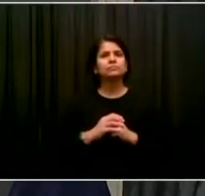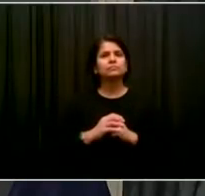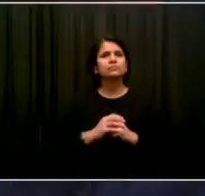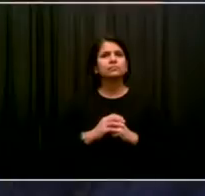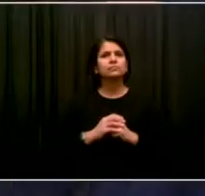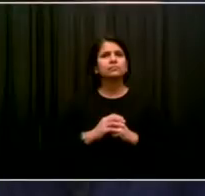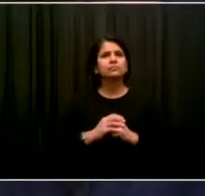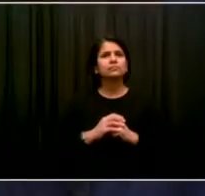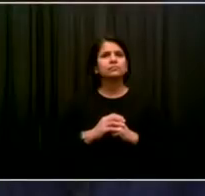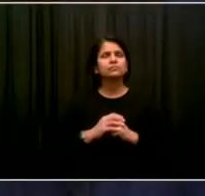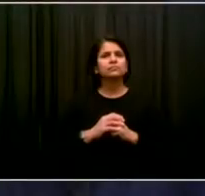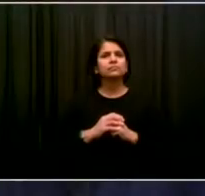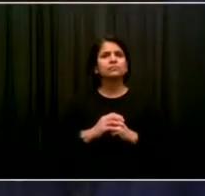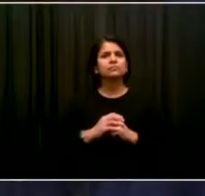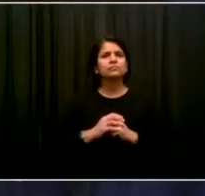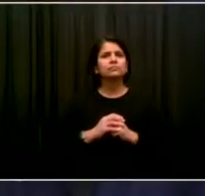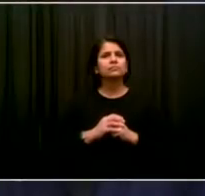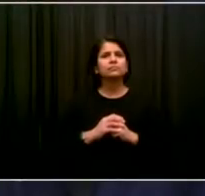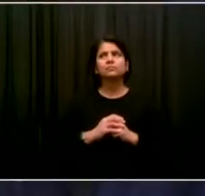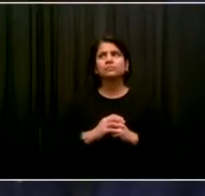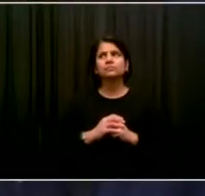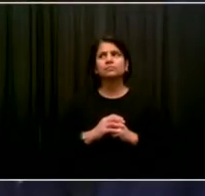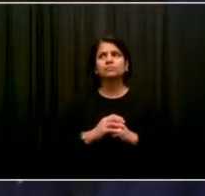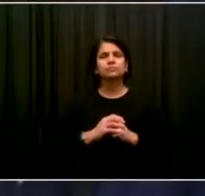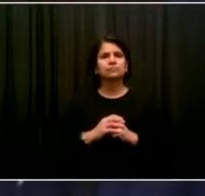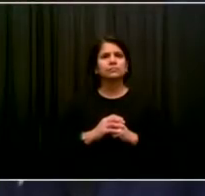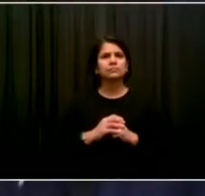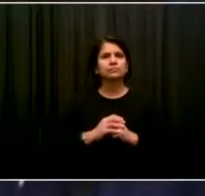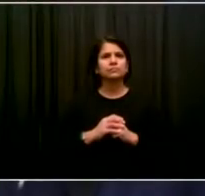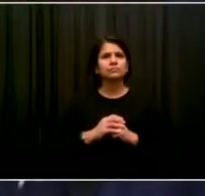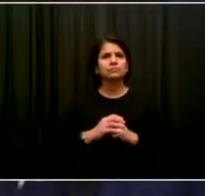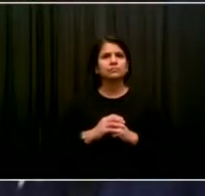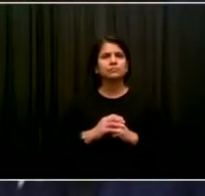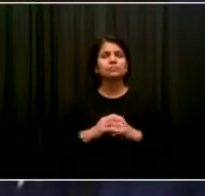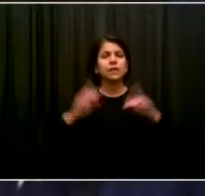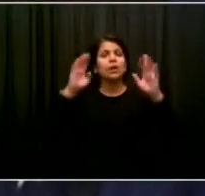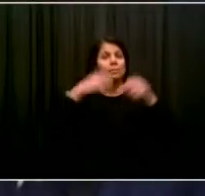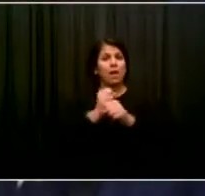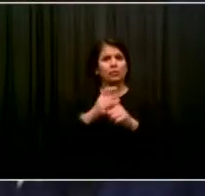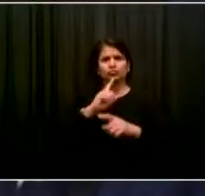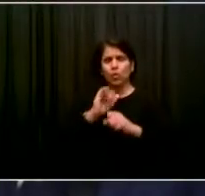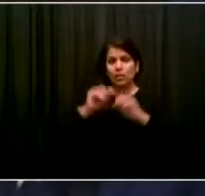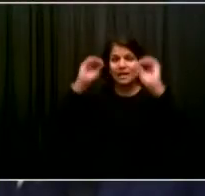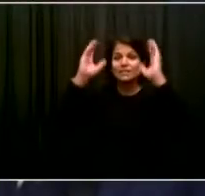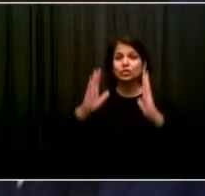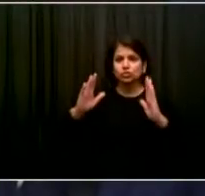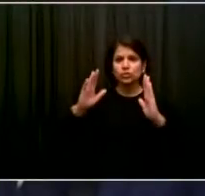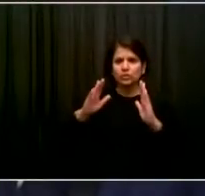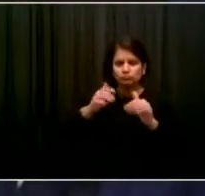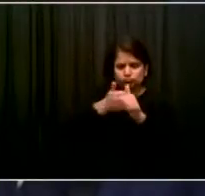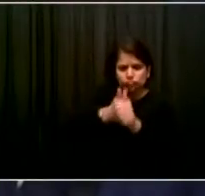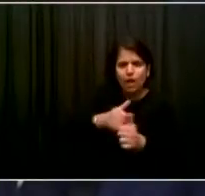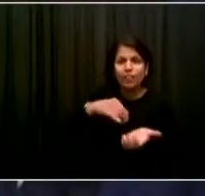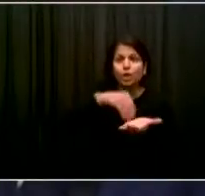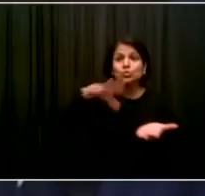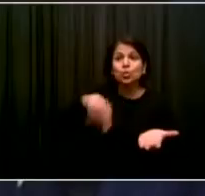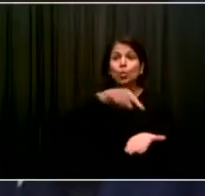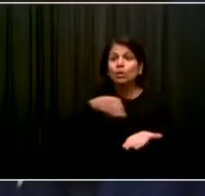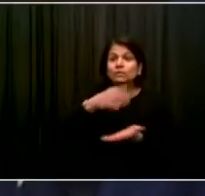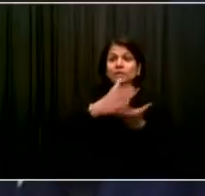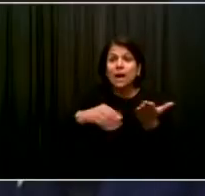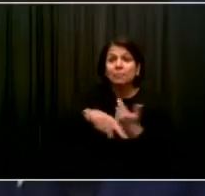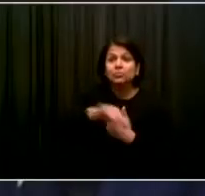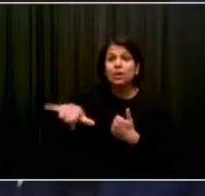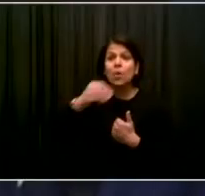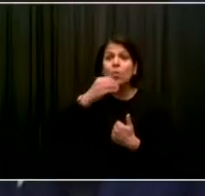controversial? We've been meeting with the leadership of the U of T, Michael Mulgrew, and the CSA, Mark Conazero, which I just want to take a moment and